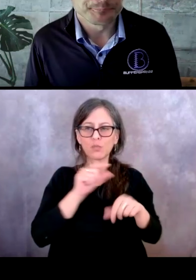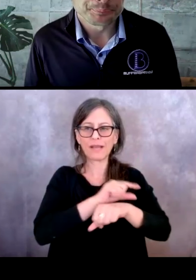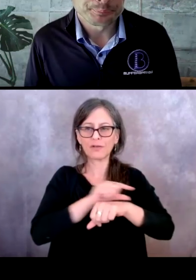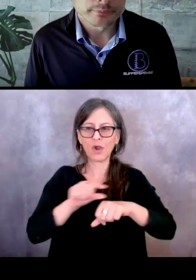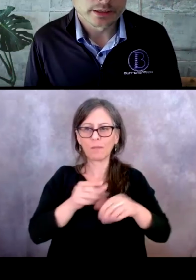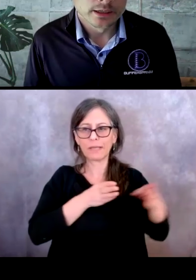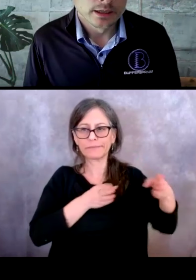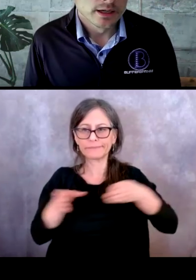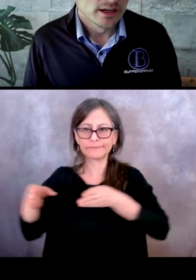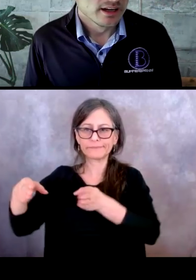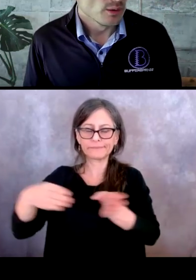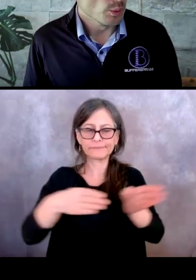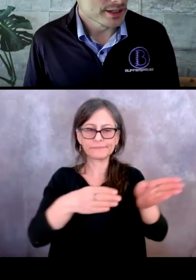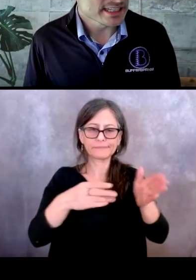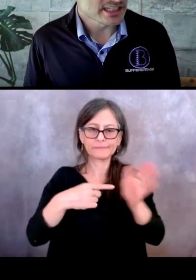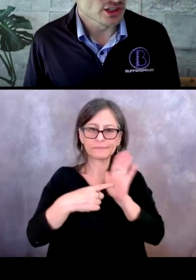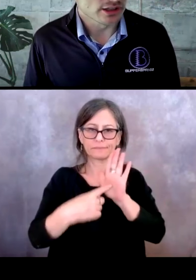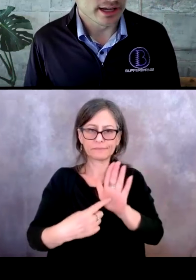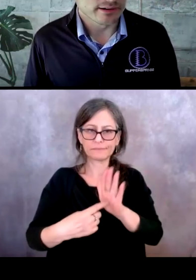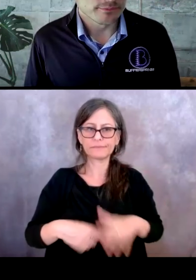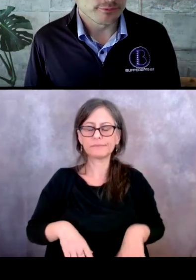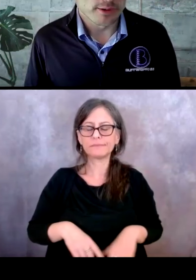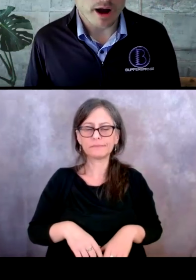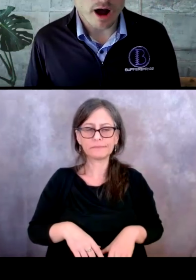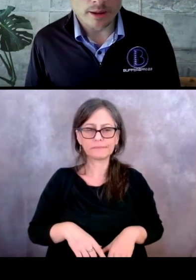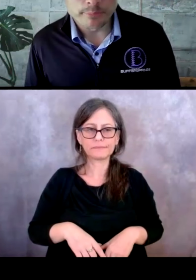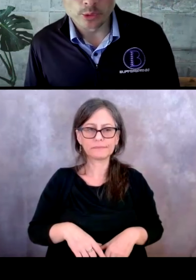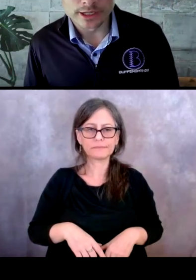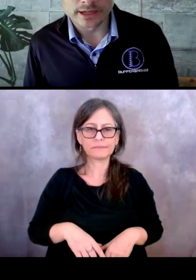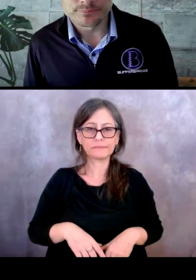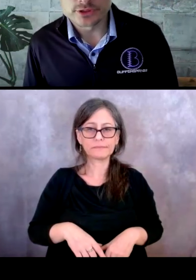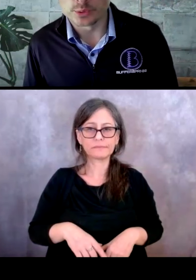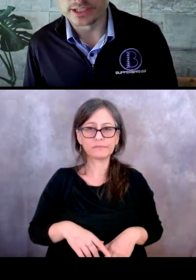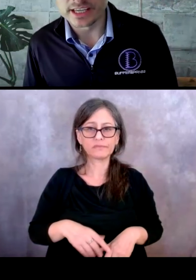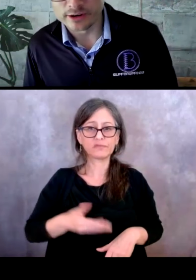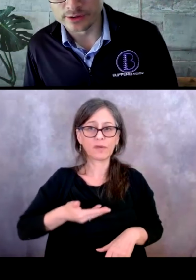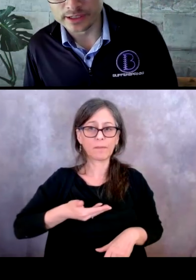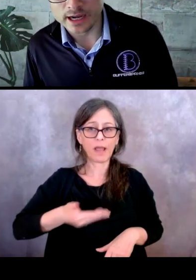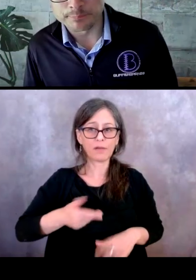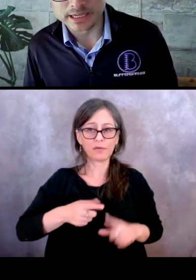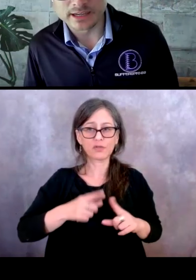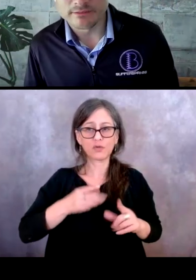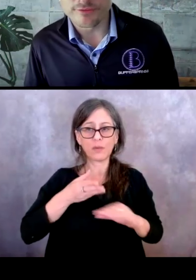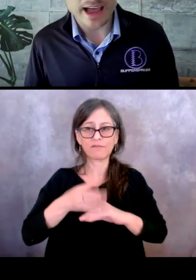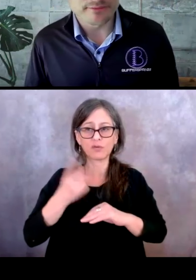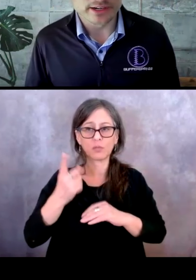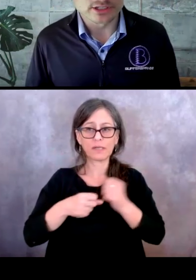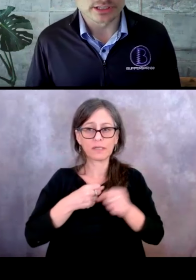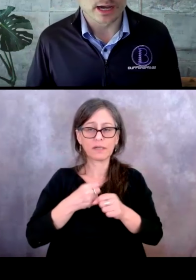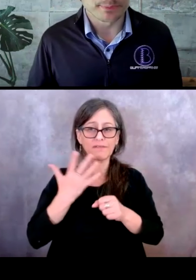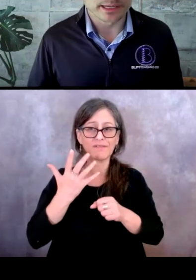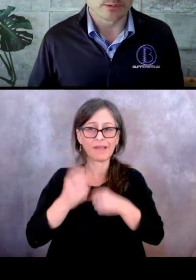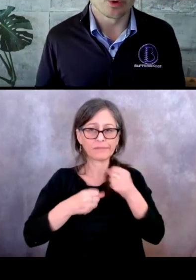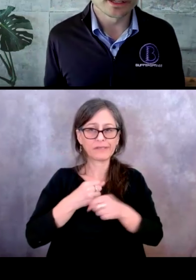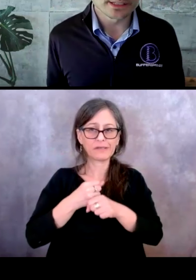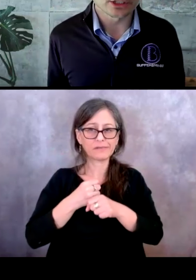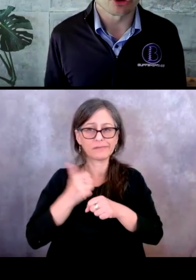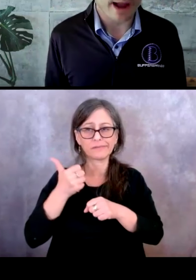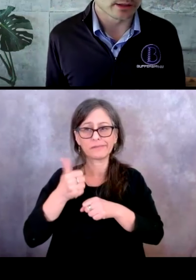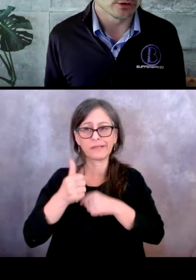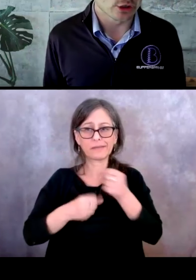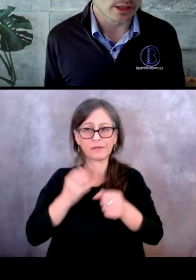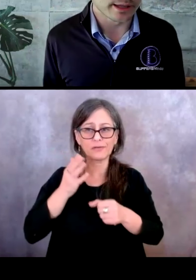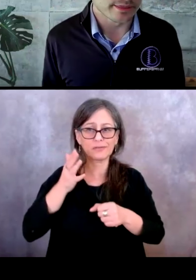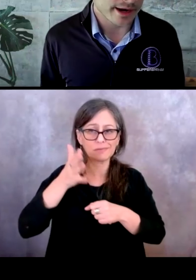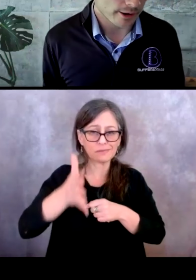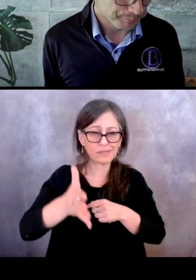beginning. What does this look like? From onboarding to a year in the company, 5 years in the company, what does the